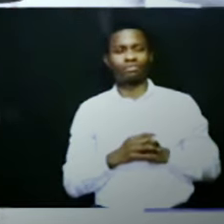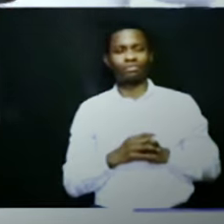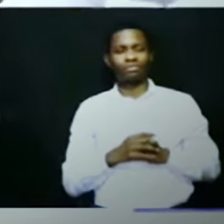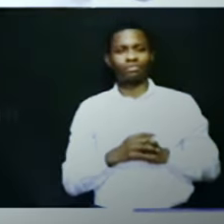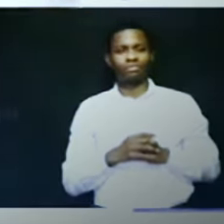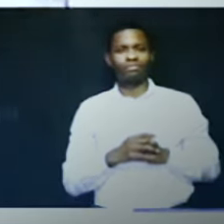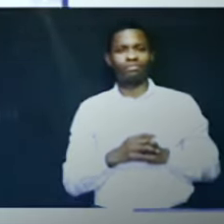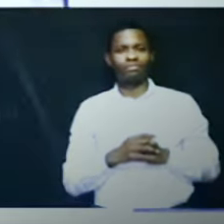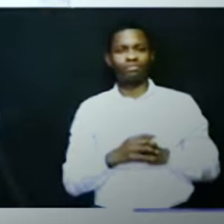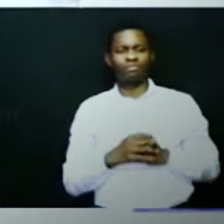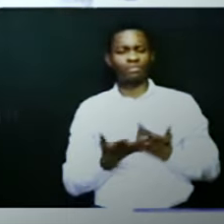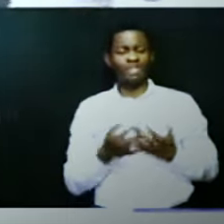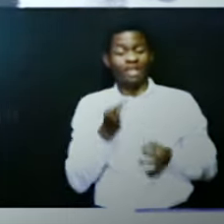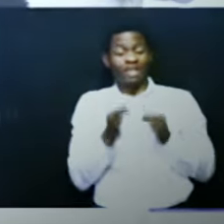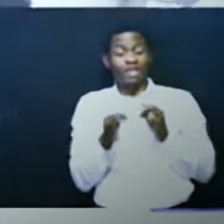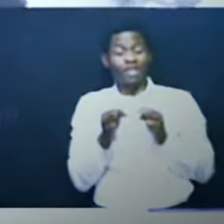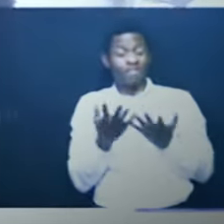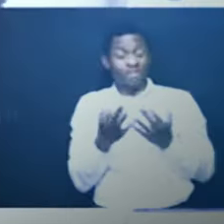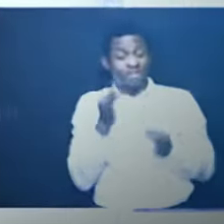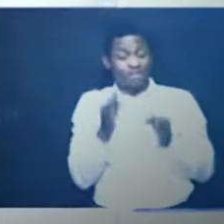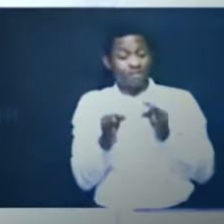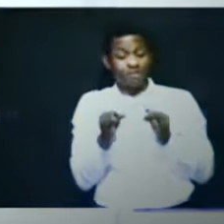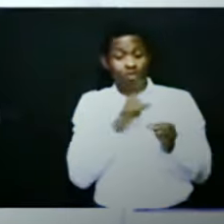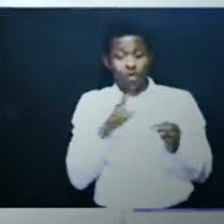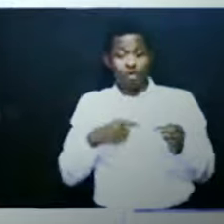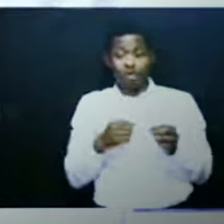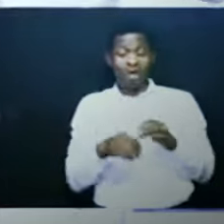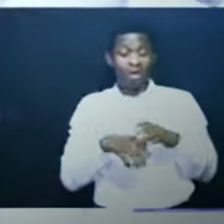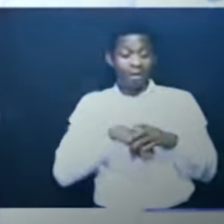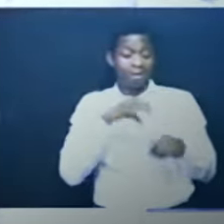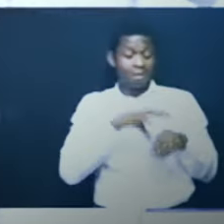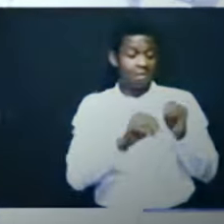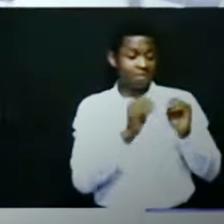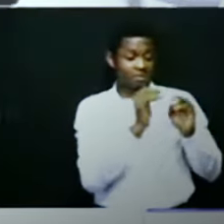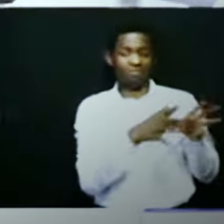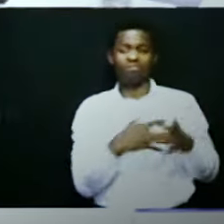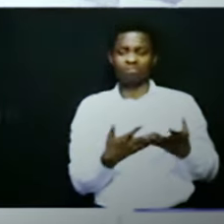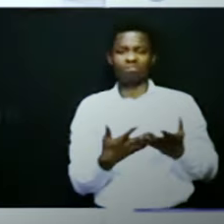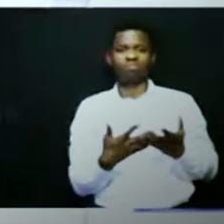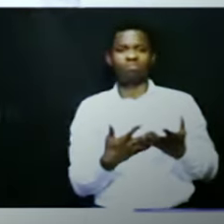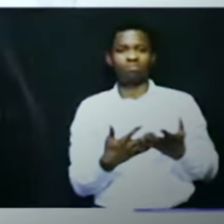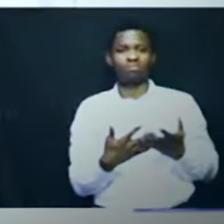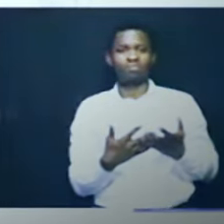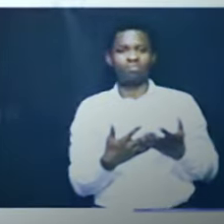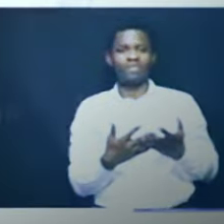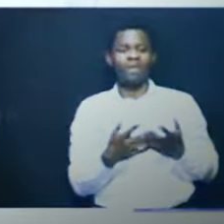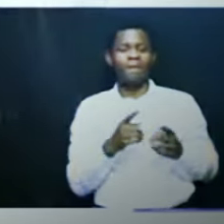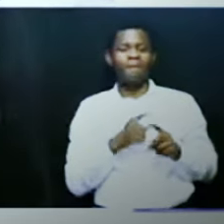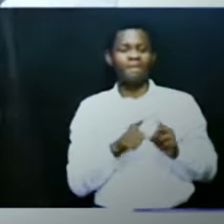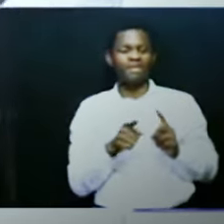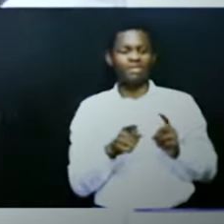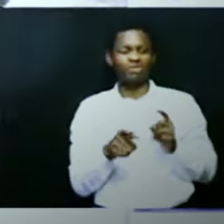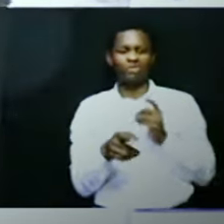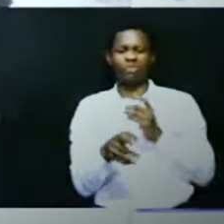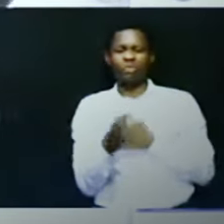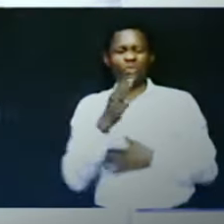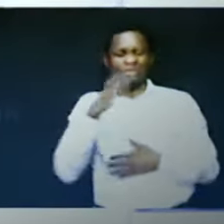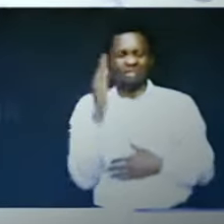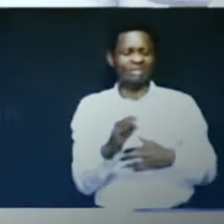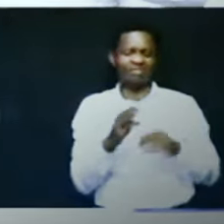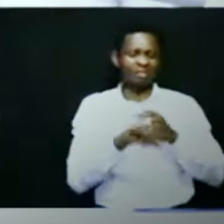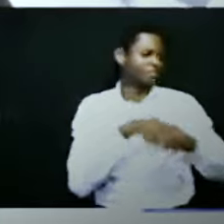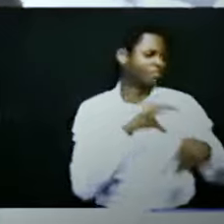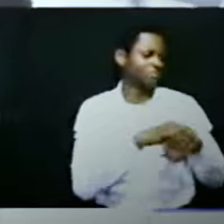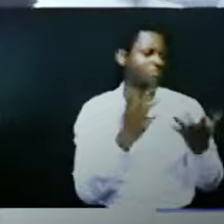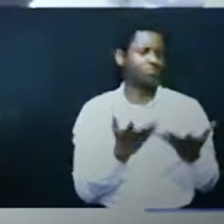ho unless the Lord has given them up. Age se nyankopon ato won ama watanfo. But the Lord will not give us up. Nanso Awurade on